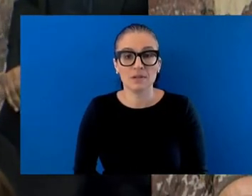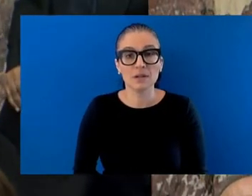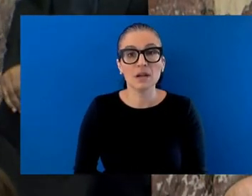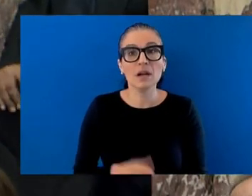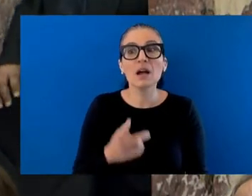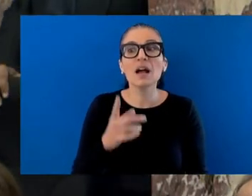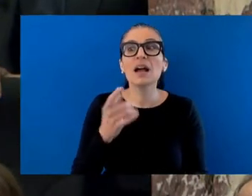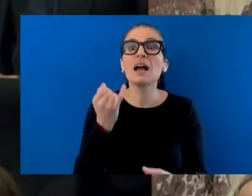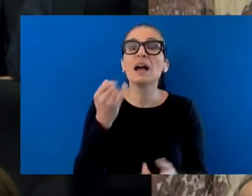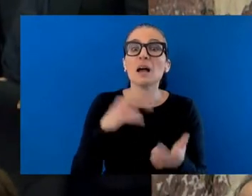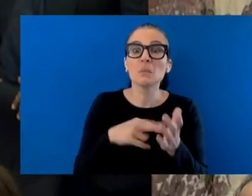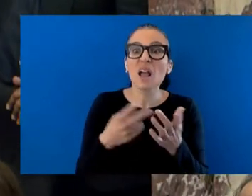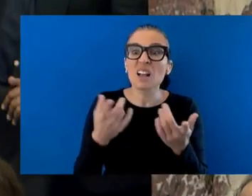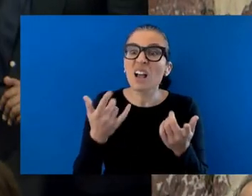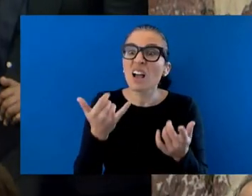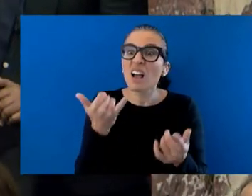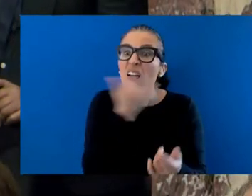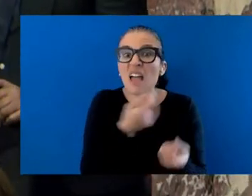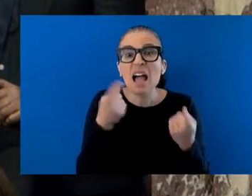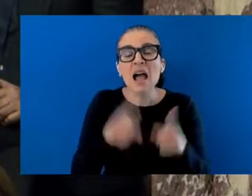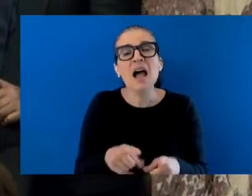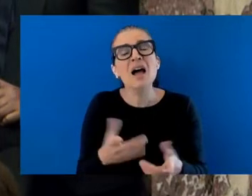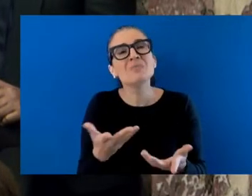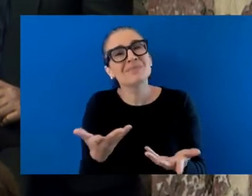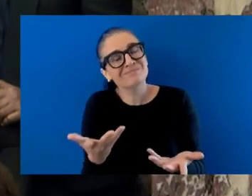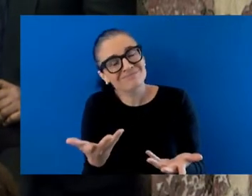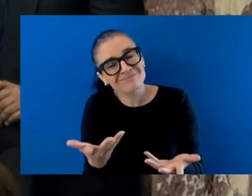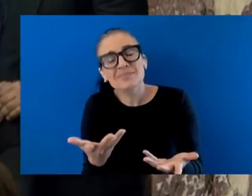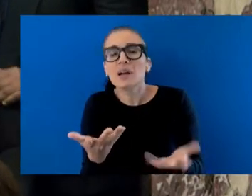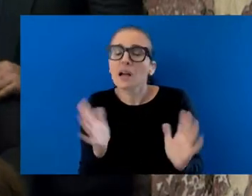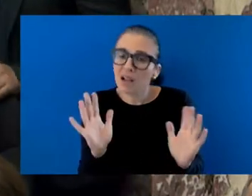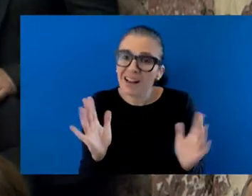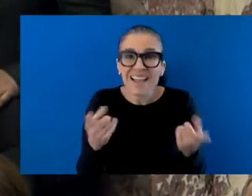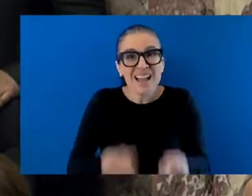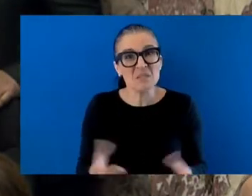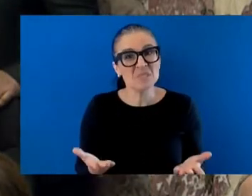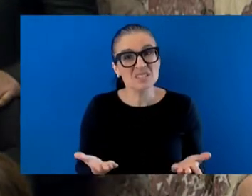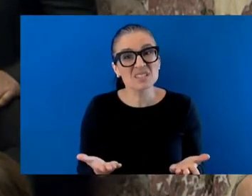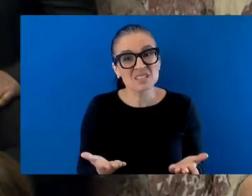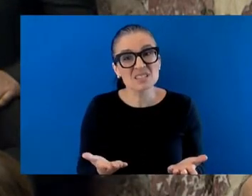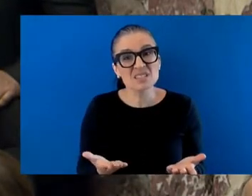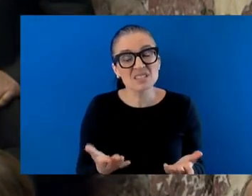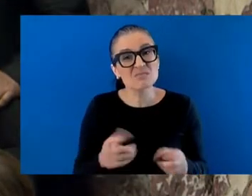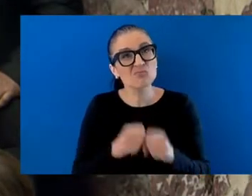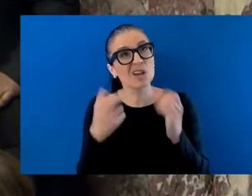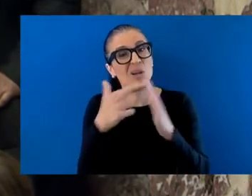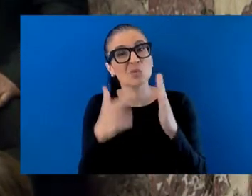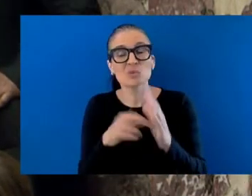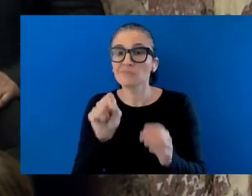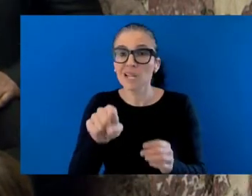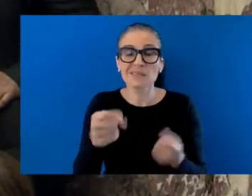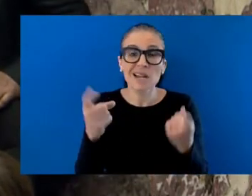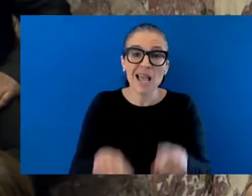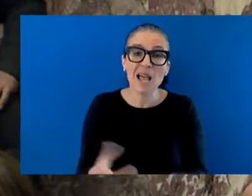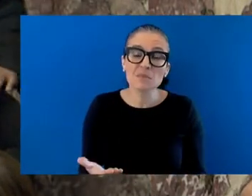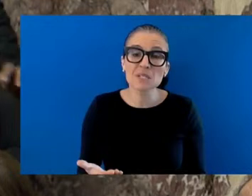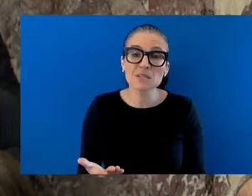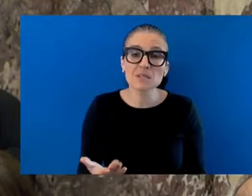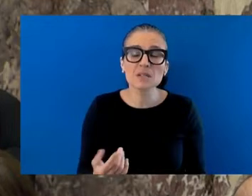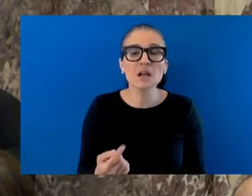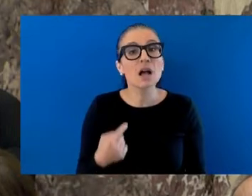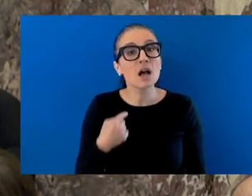taken such significant steps working with nurses who I've met with regularly on this very